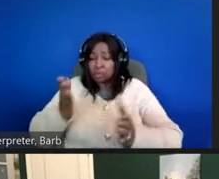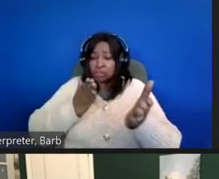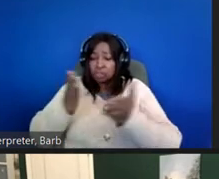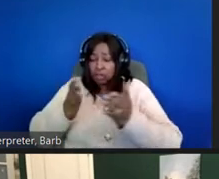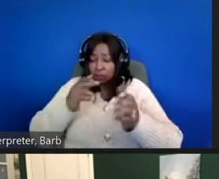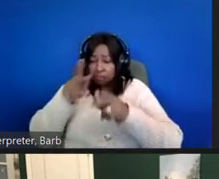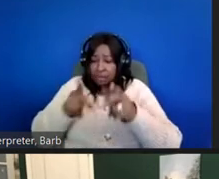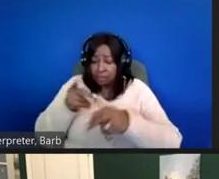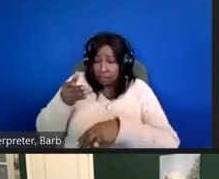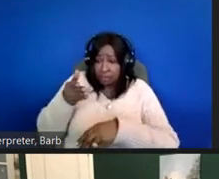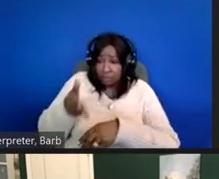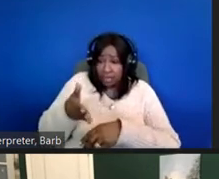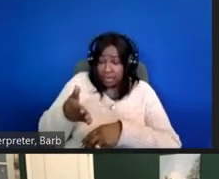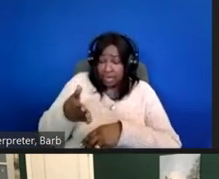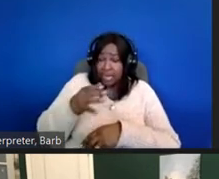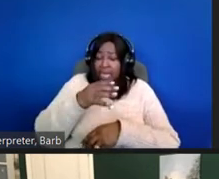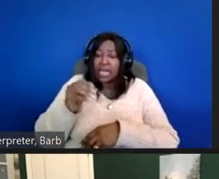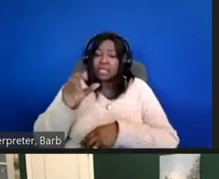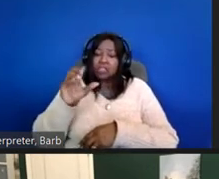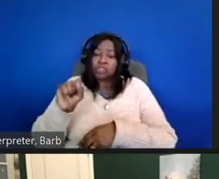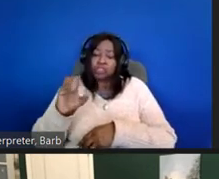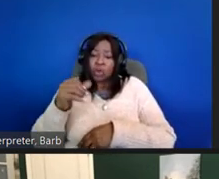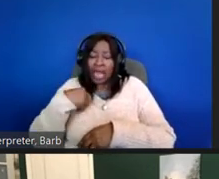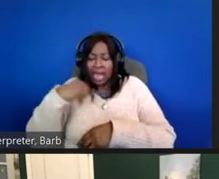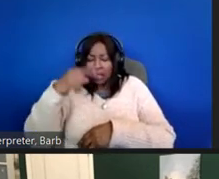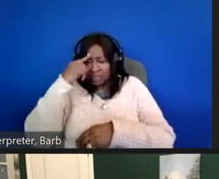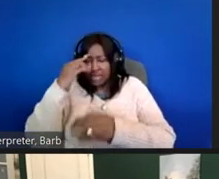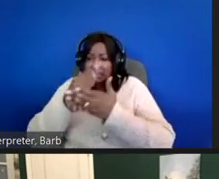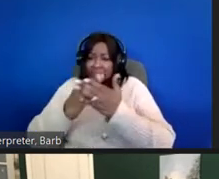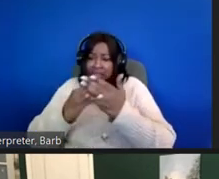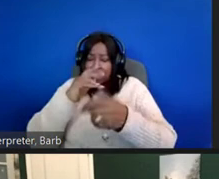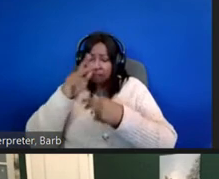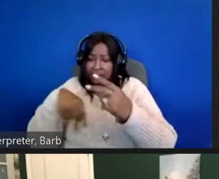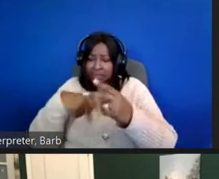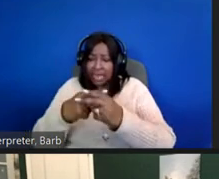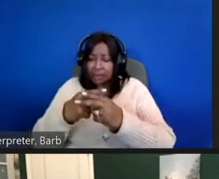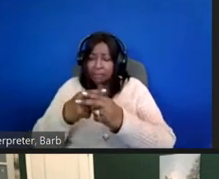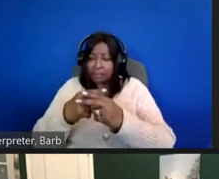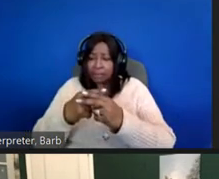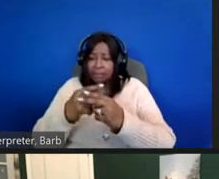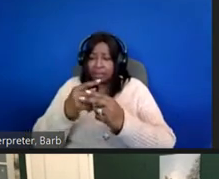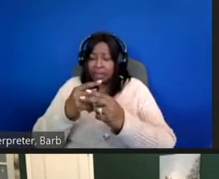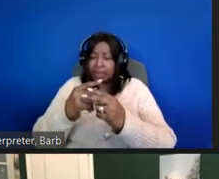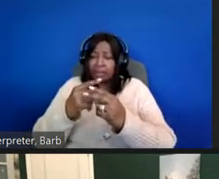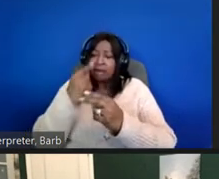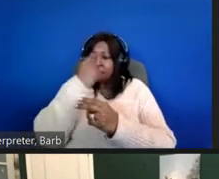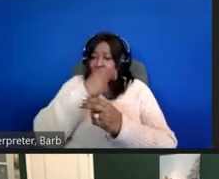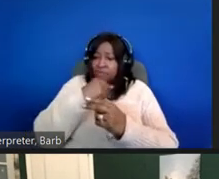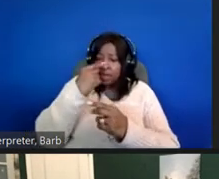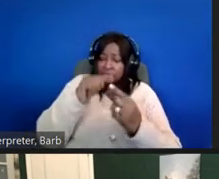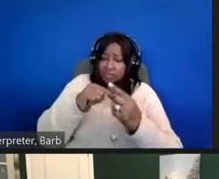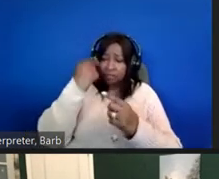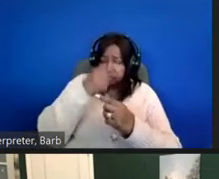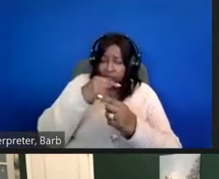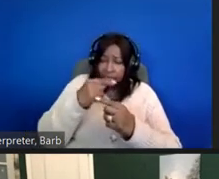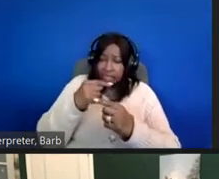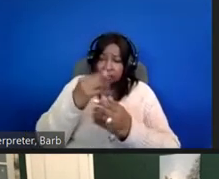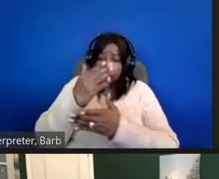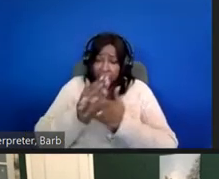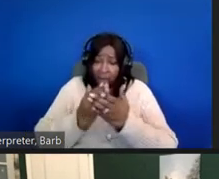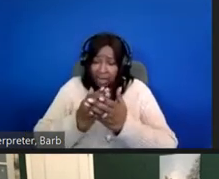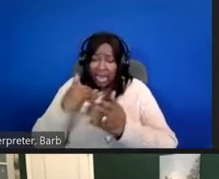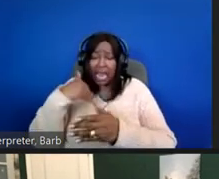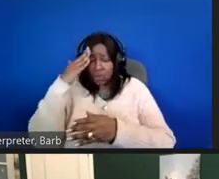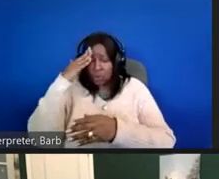people. So I think some type of face-to-face component to it. I know it's harder to do it because